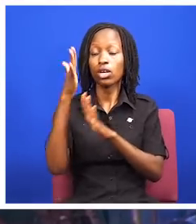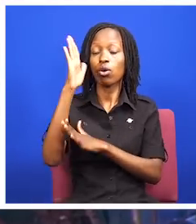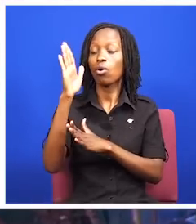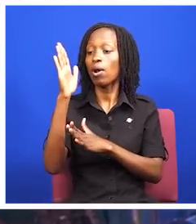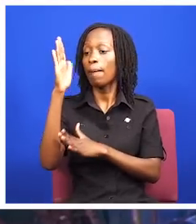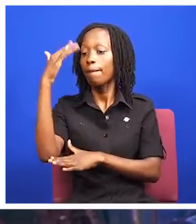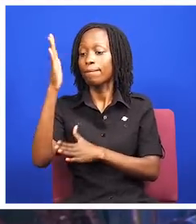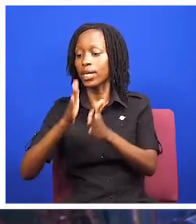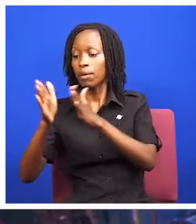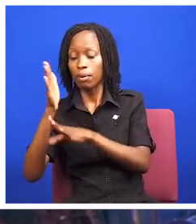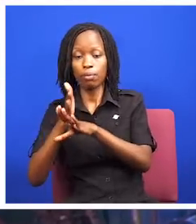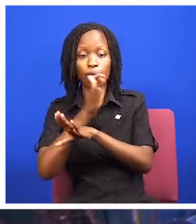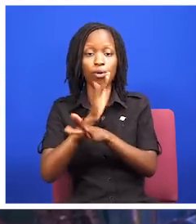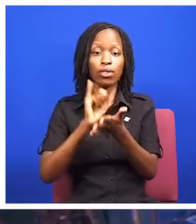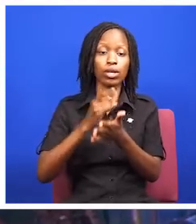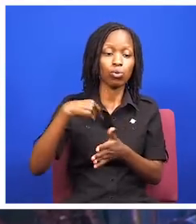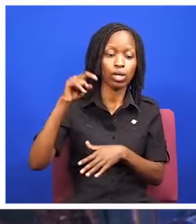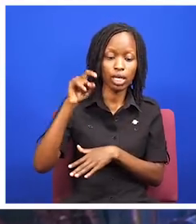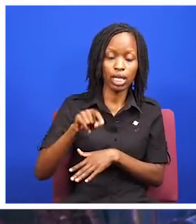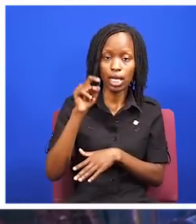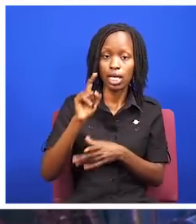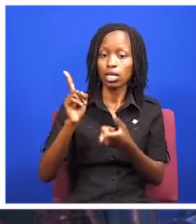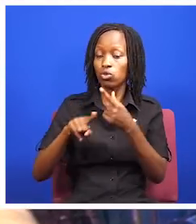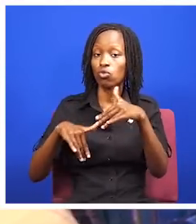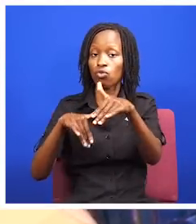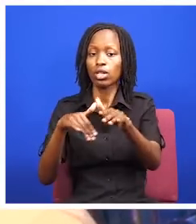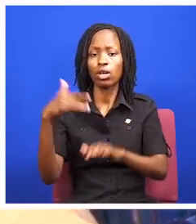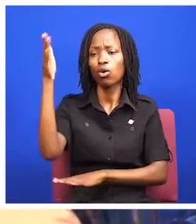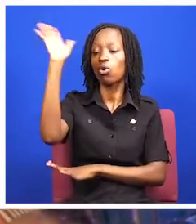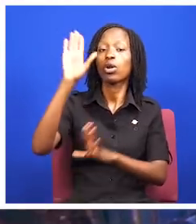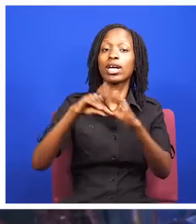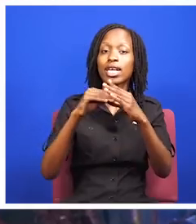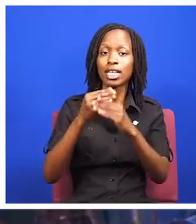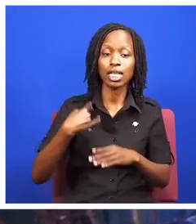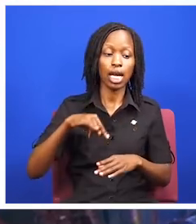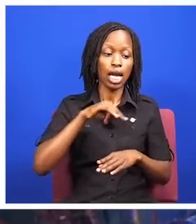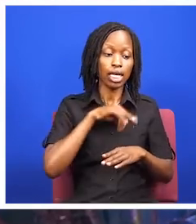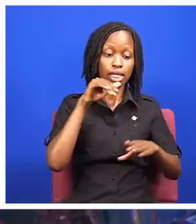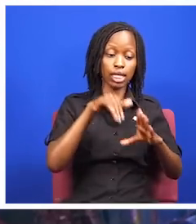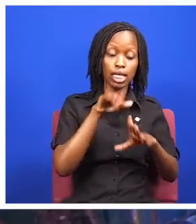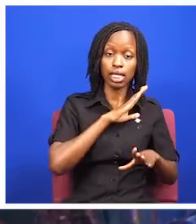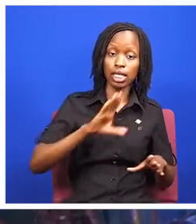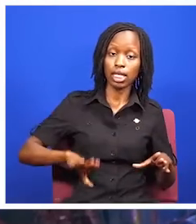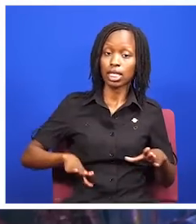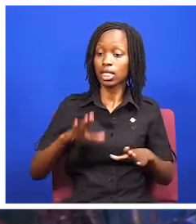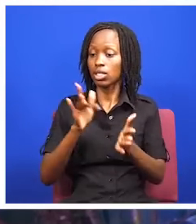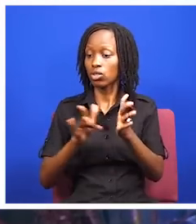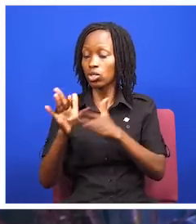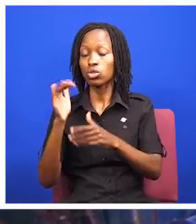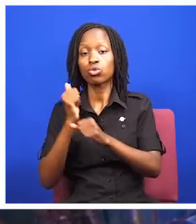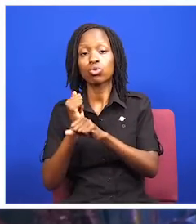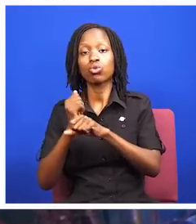beforehand that we should walk in them." So God created us in Christ Jesus to do the